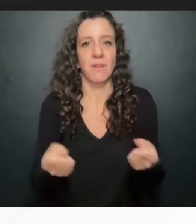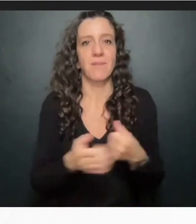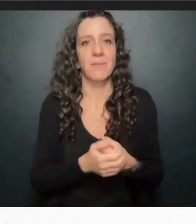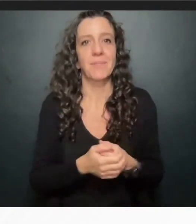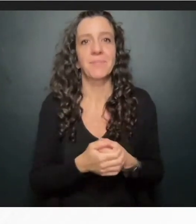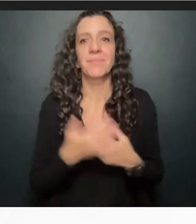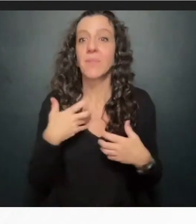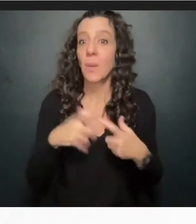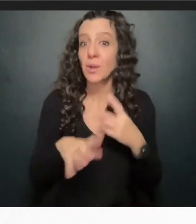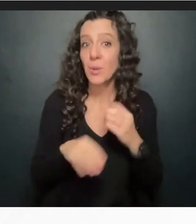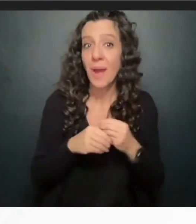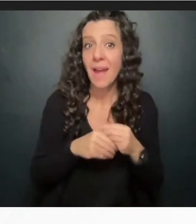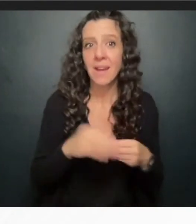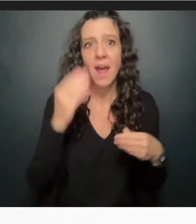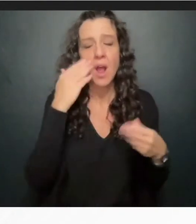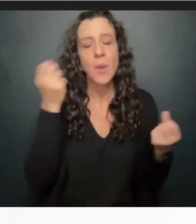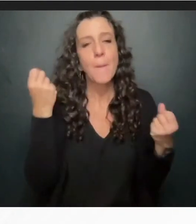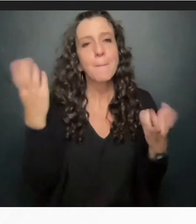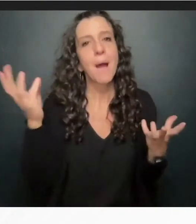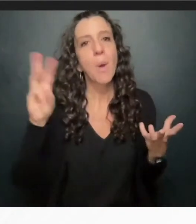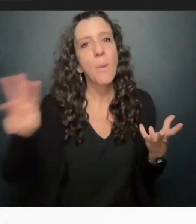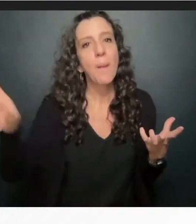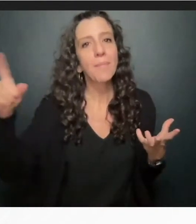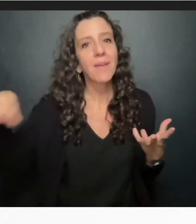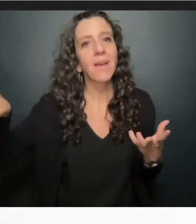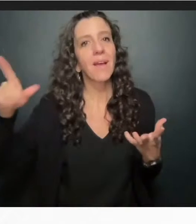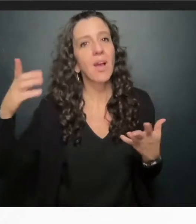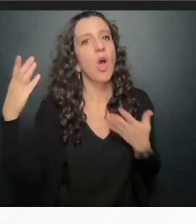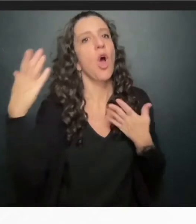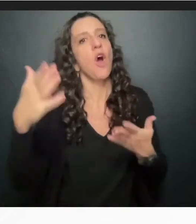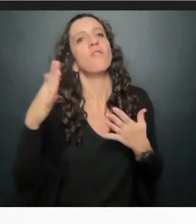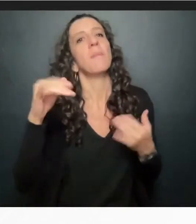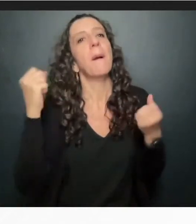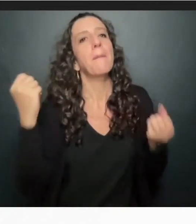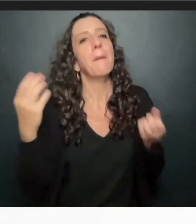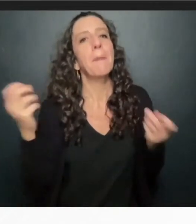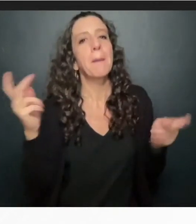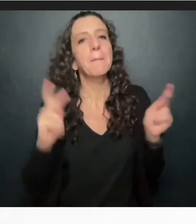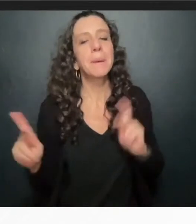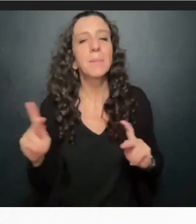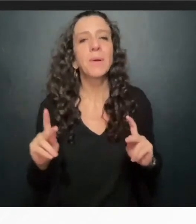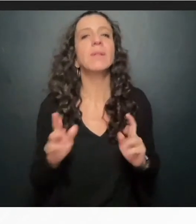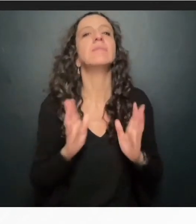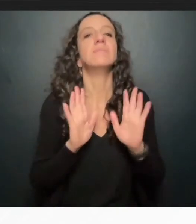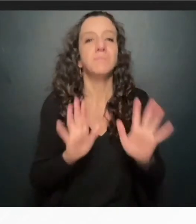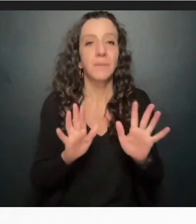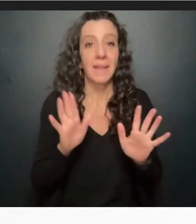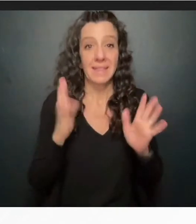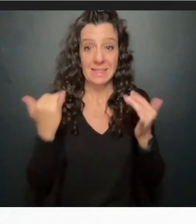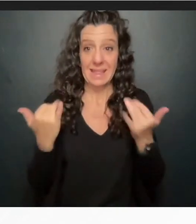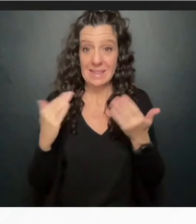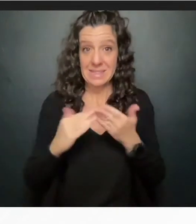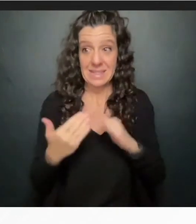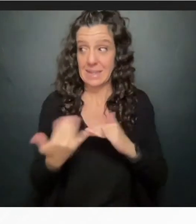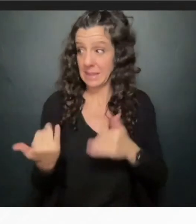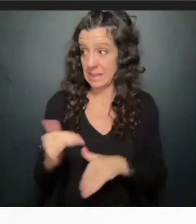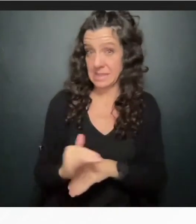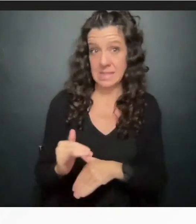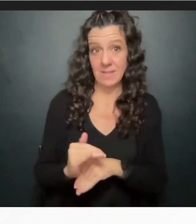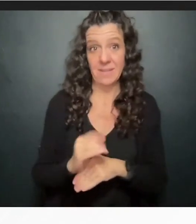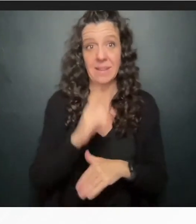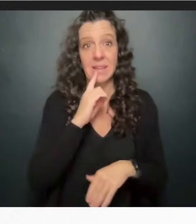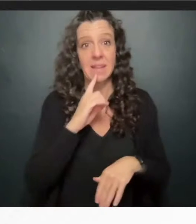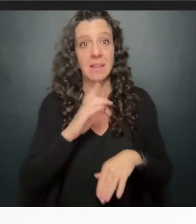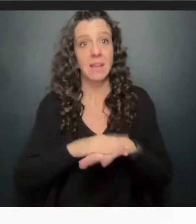so many websites have been offered up by so many people. The city is now, this evening, on its splash